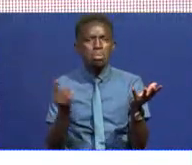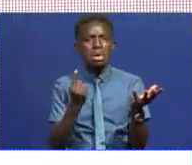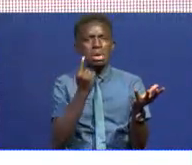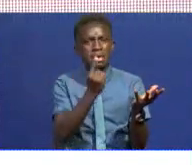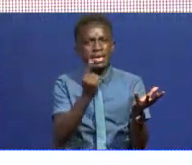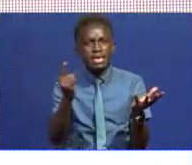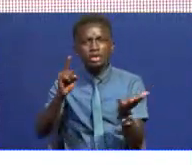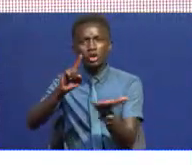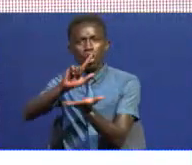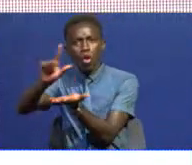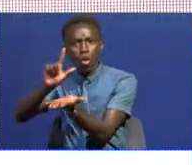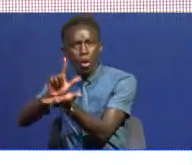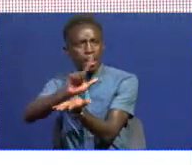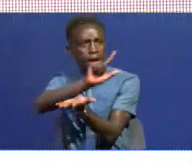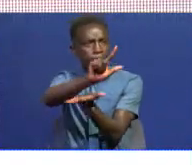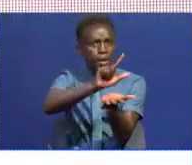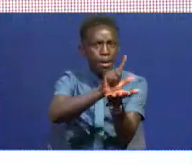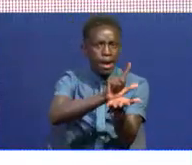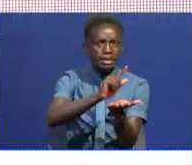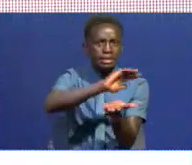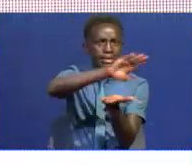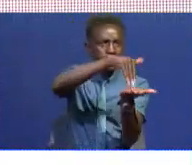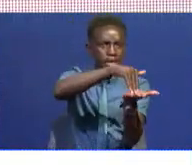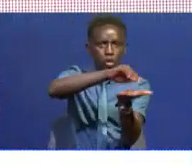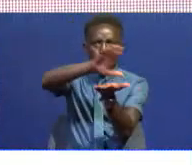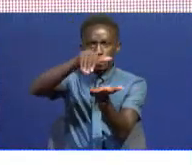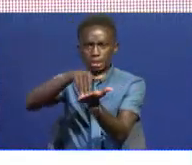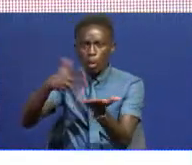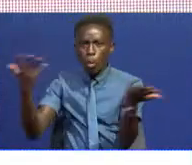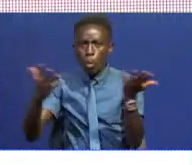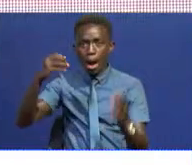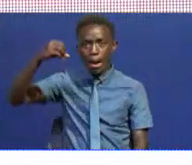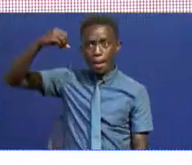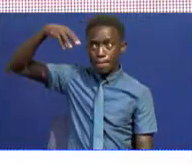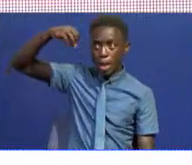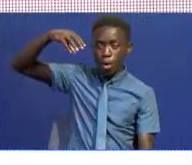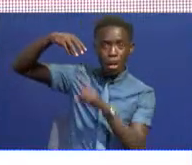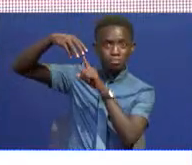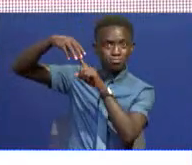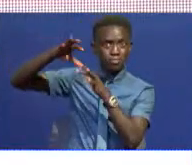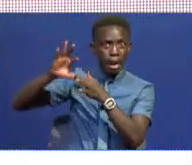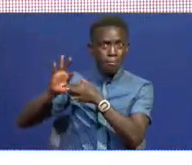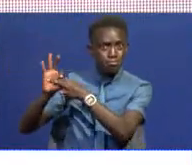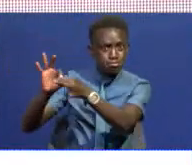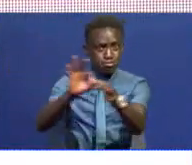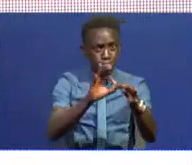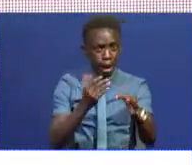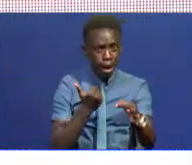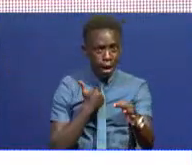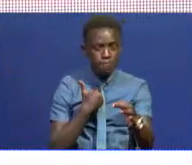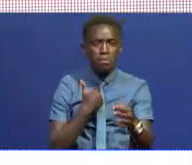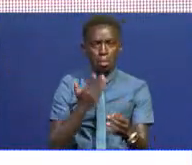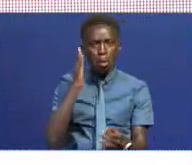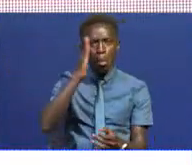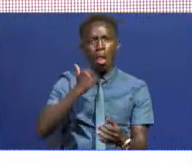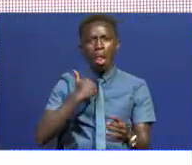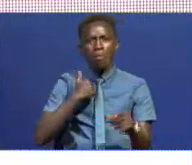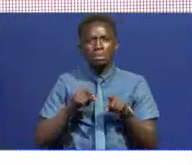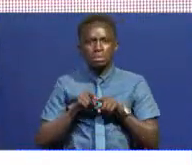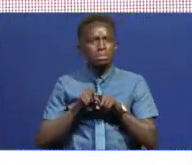station where there is power connectivity, we will be able to have in equal